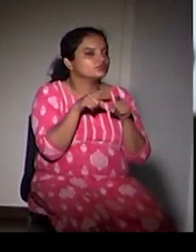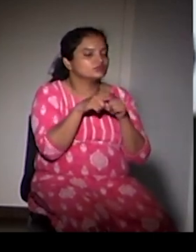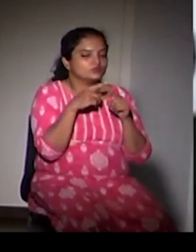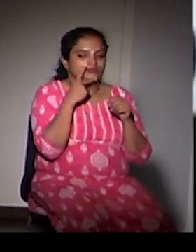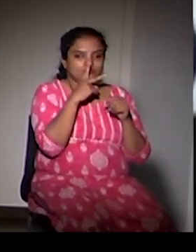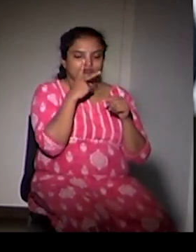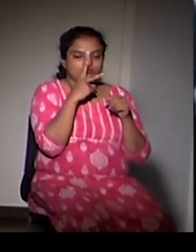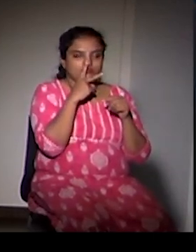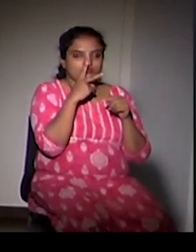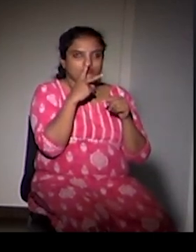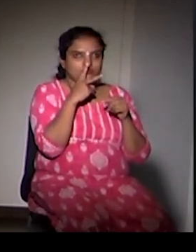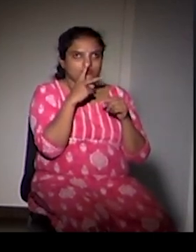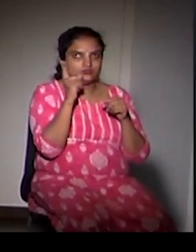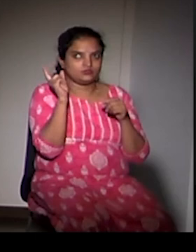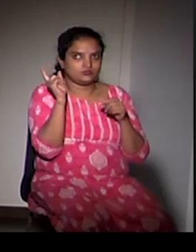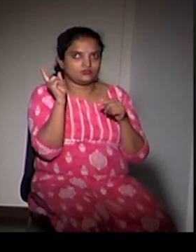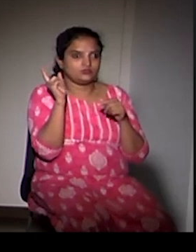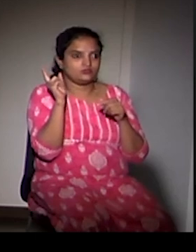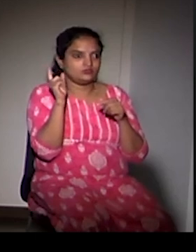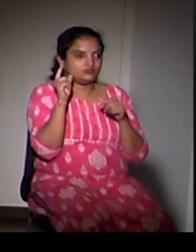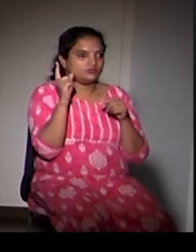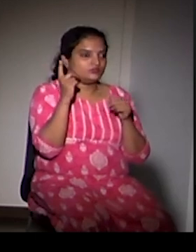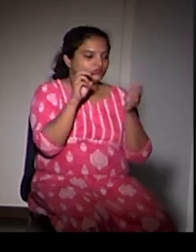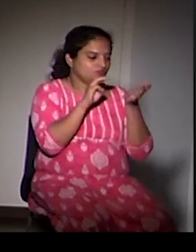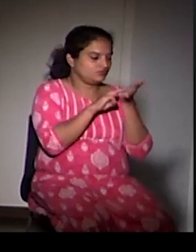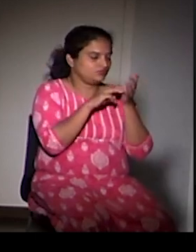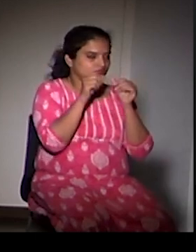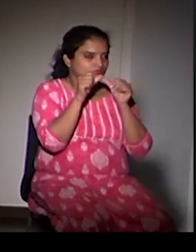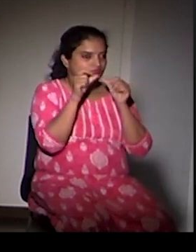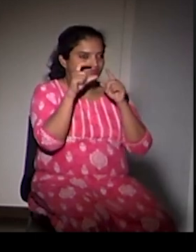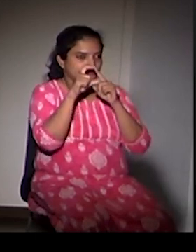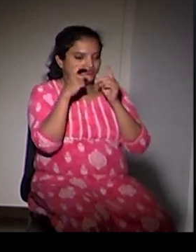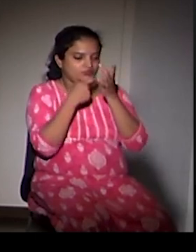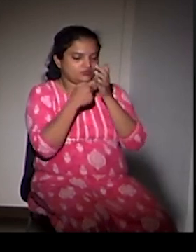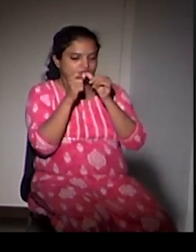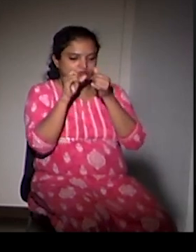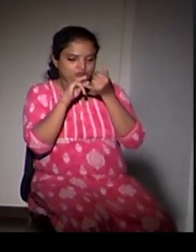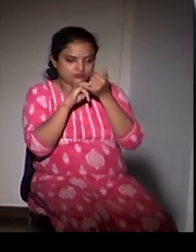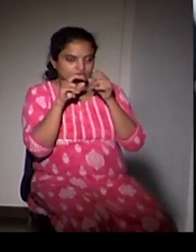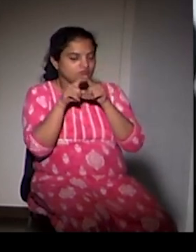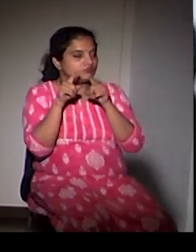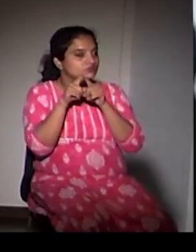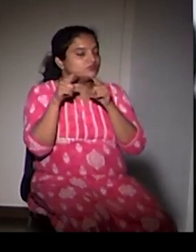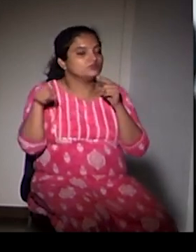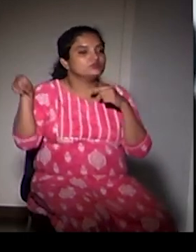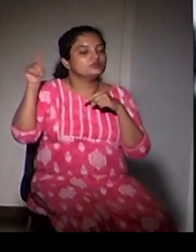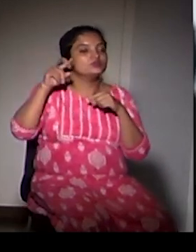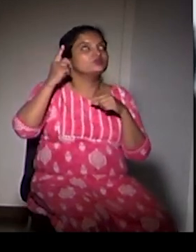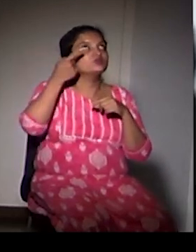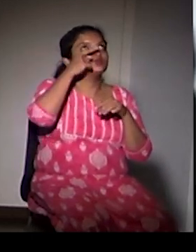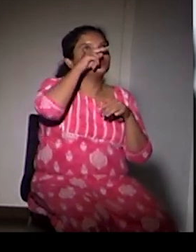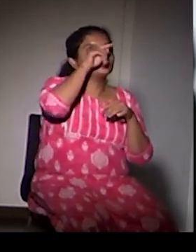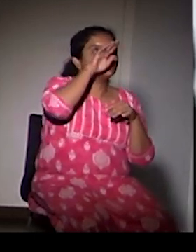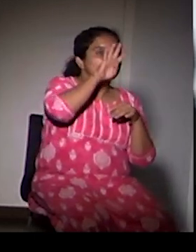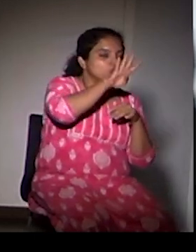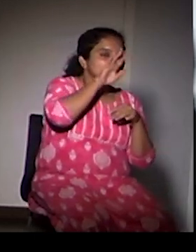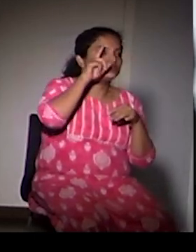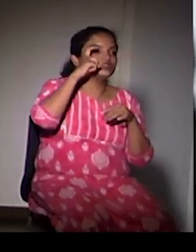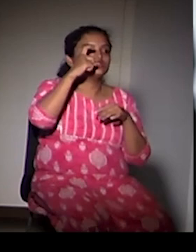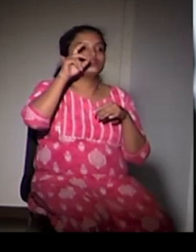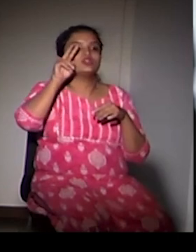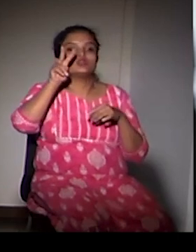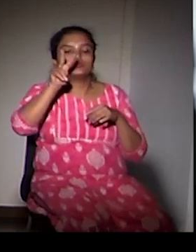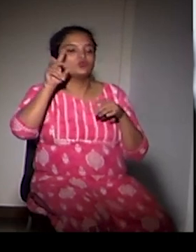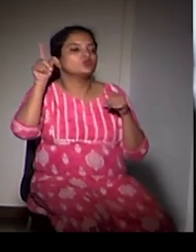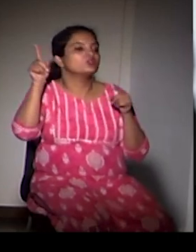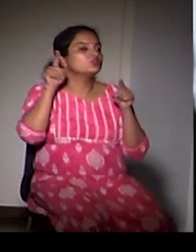building. This is the Madrasa of Mahmud Gawan from 1472, and it's again got some of